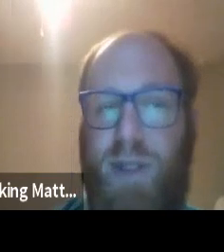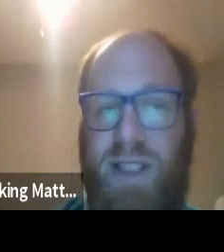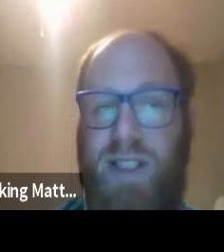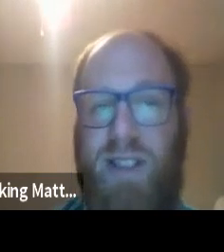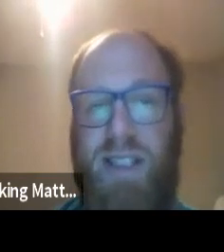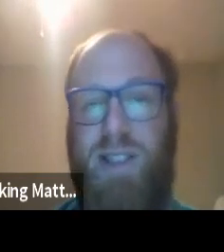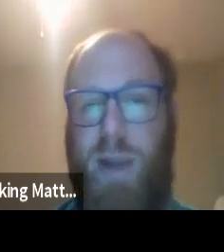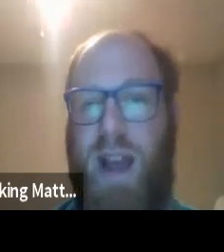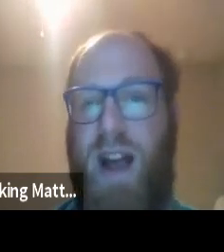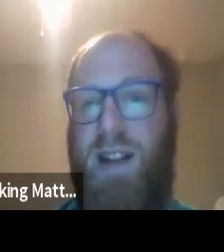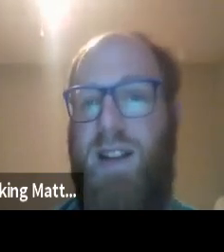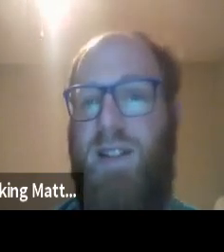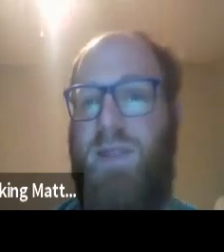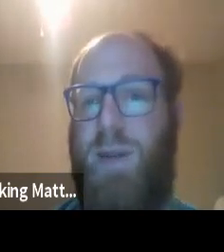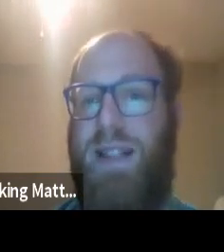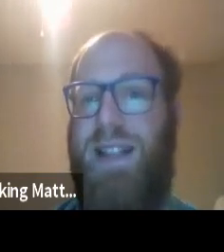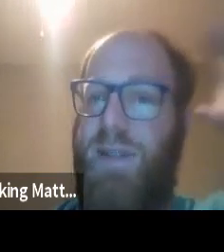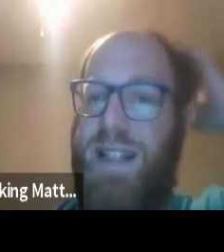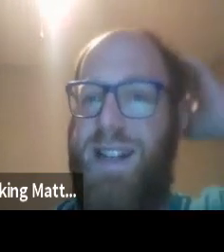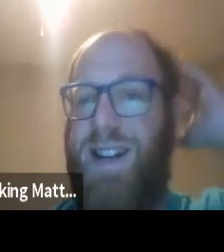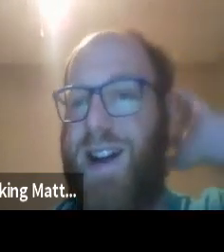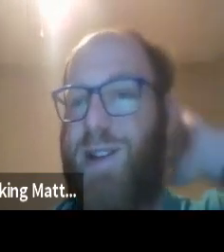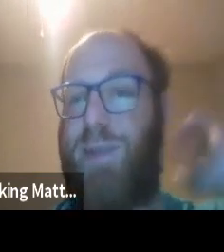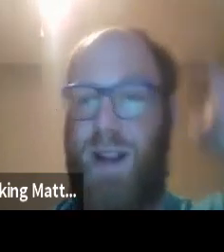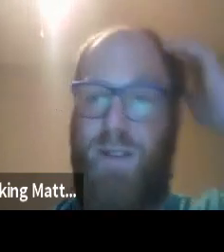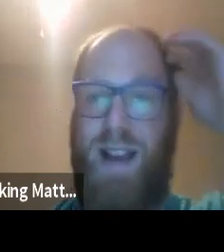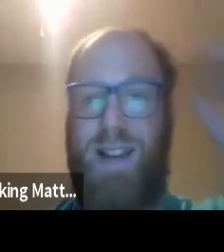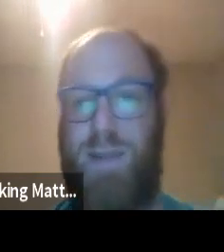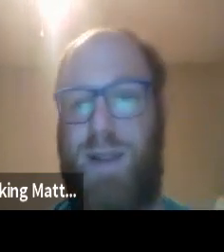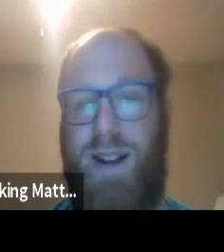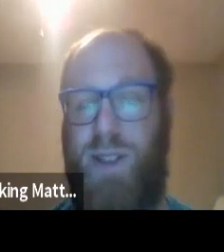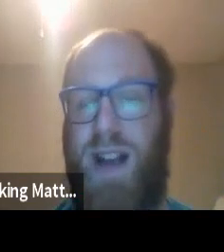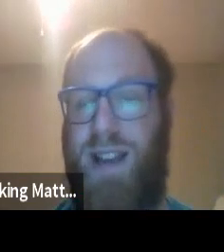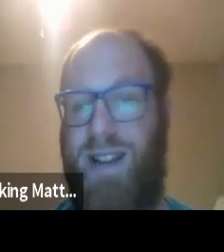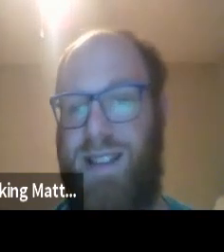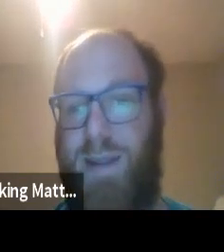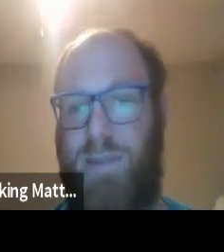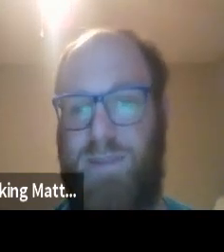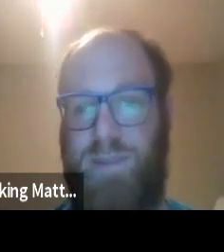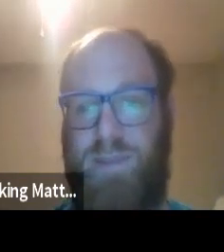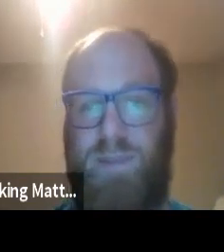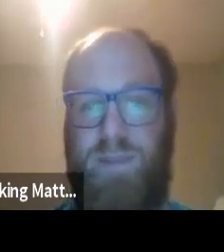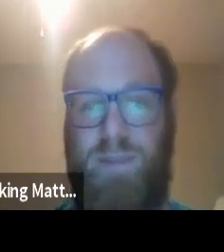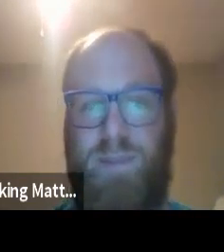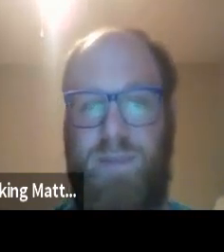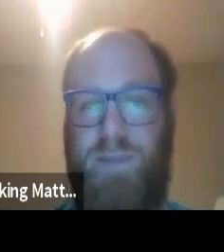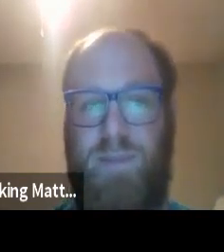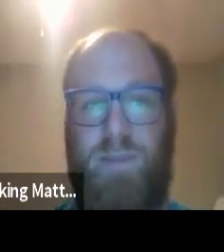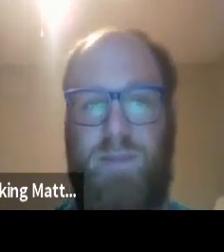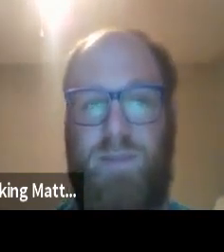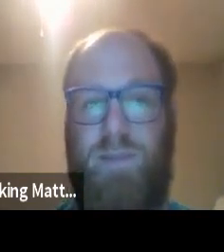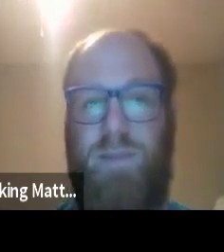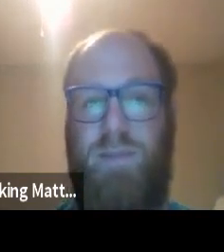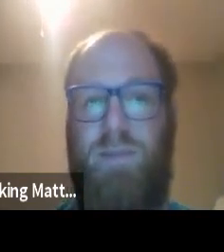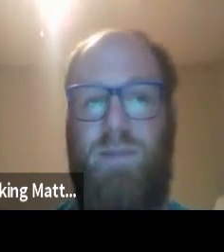any substitutions or additions you might add. I would love to hear how you'd modify it, and maybe I'll try it next time.